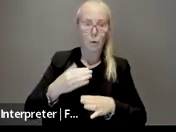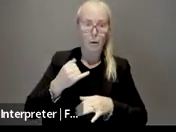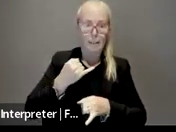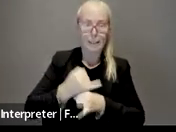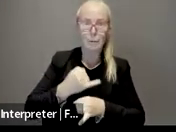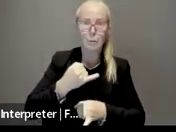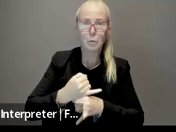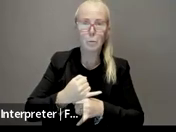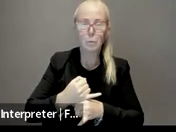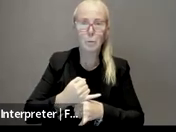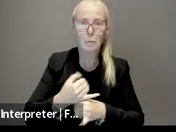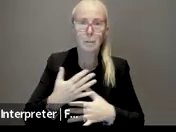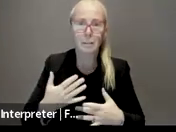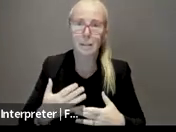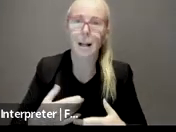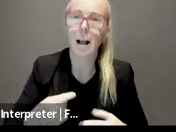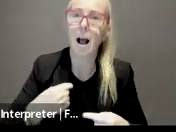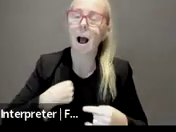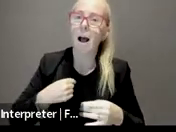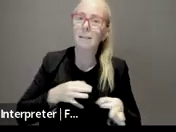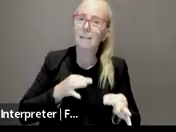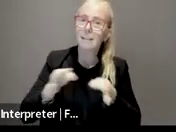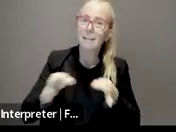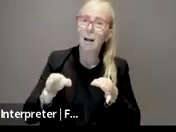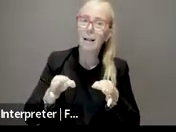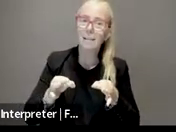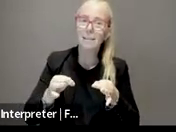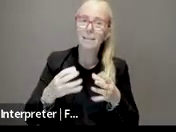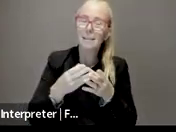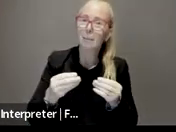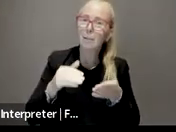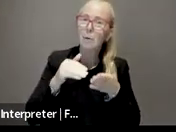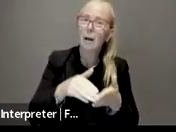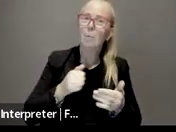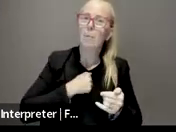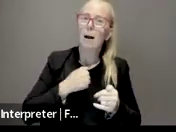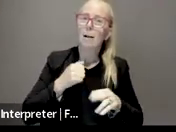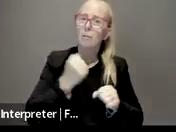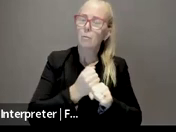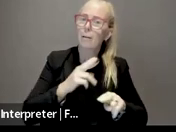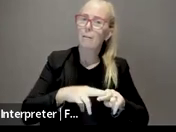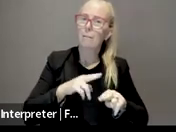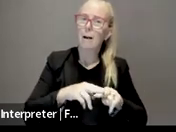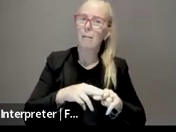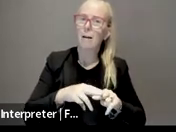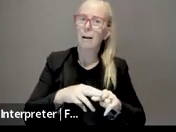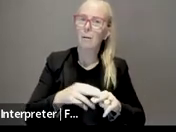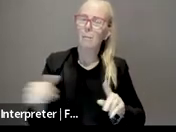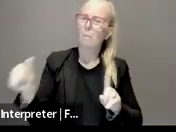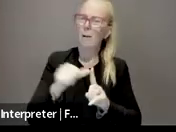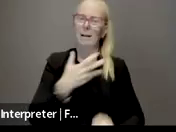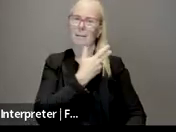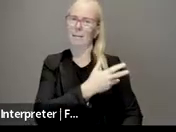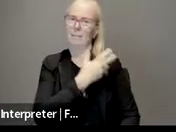their dignity. In the US, there are 5.2 million people who cannot transfer themselves from a